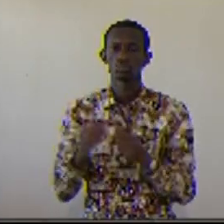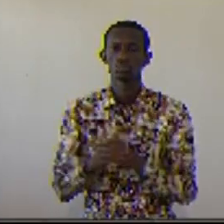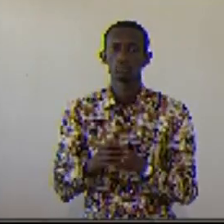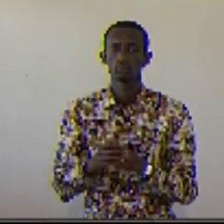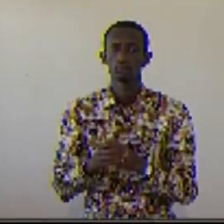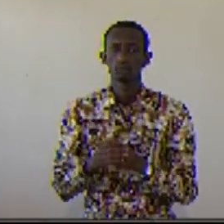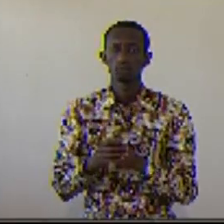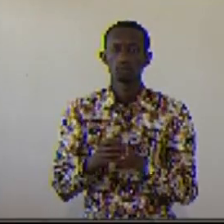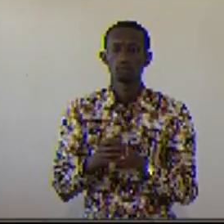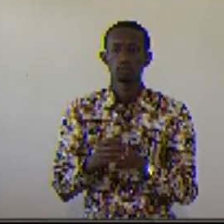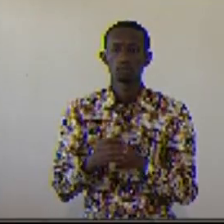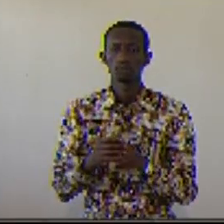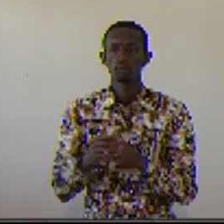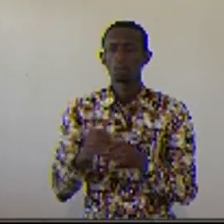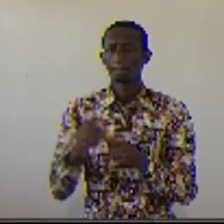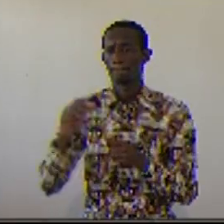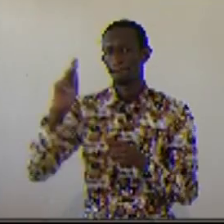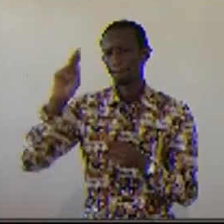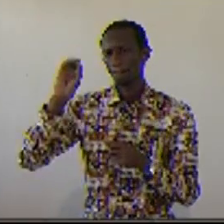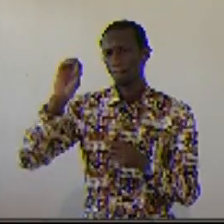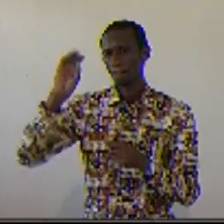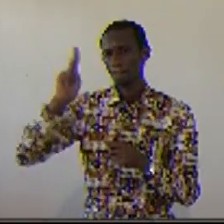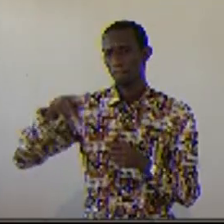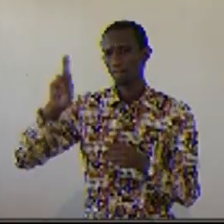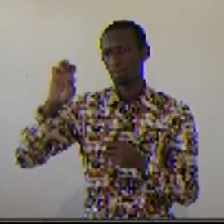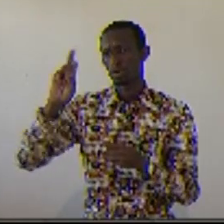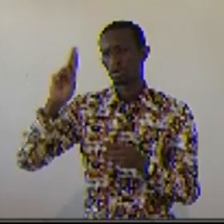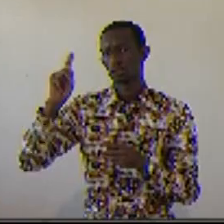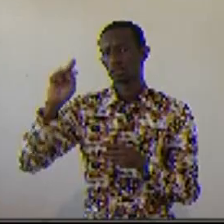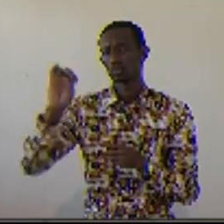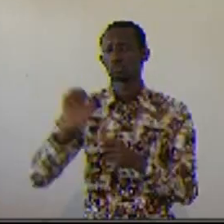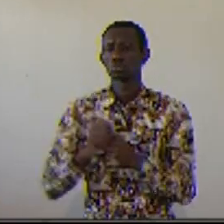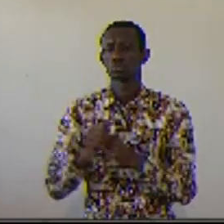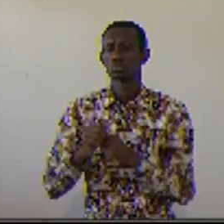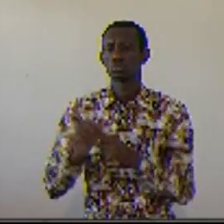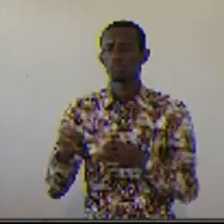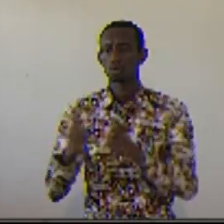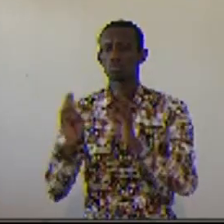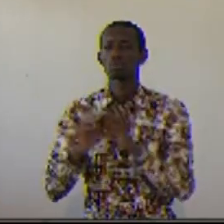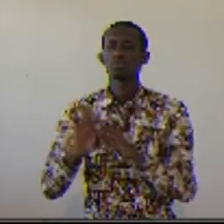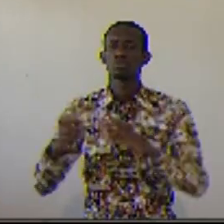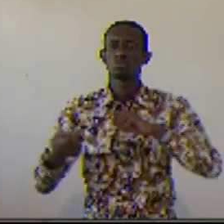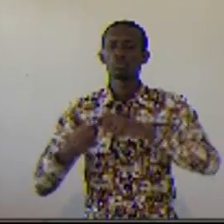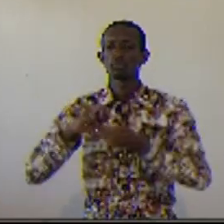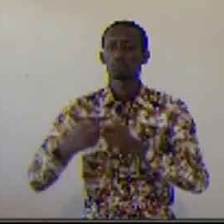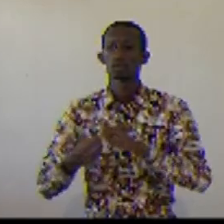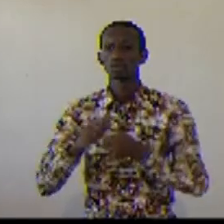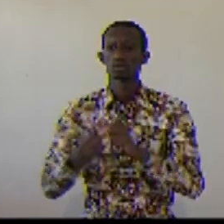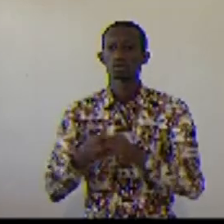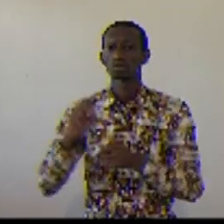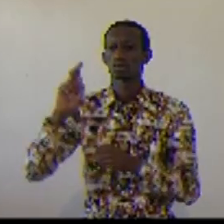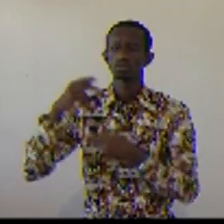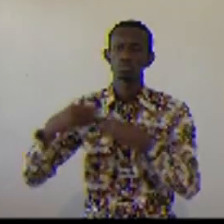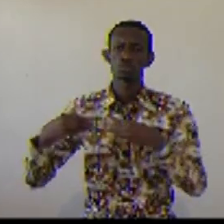about the preparation methods, we talked about the physical properties of phenol. Do we